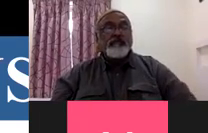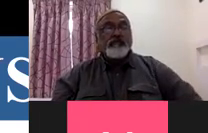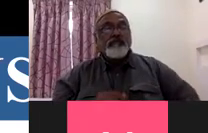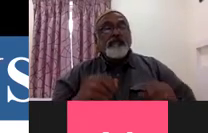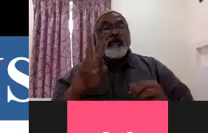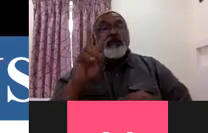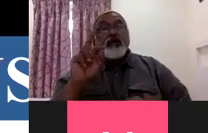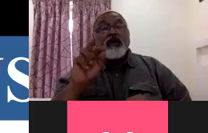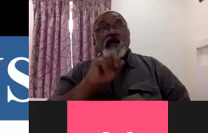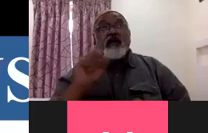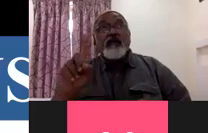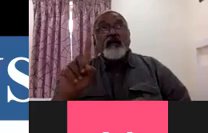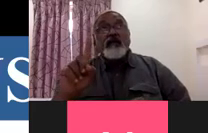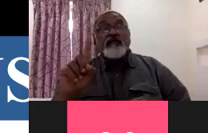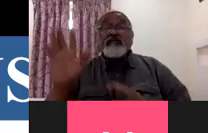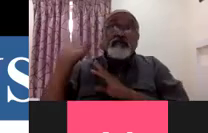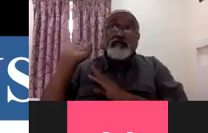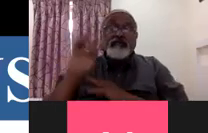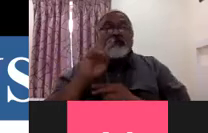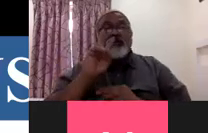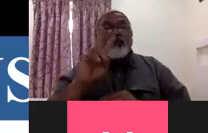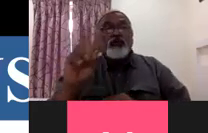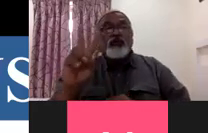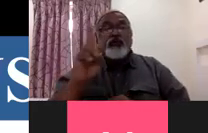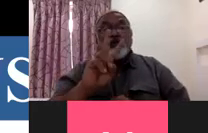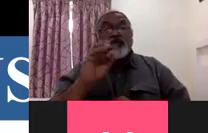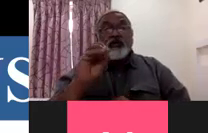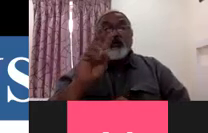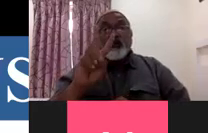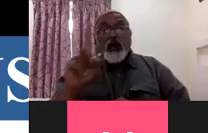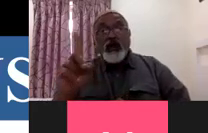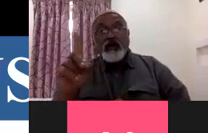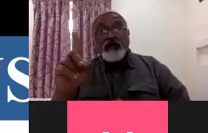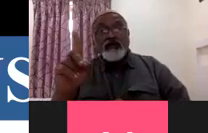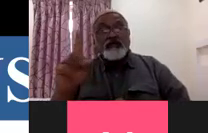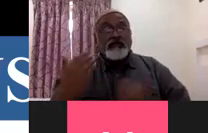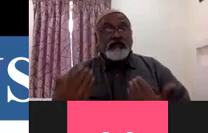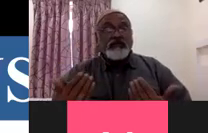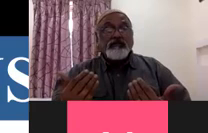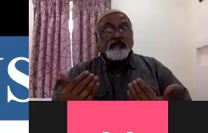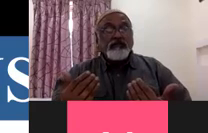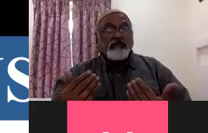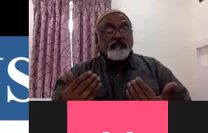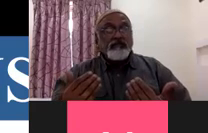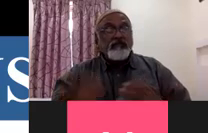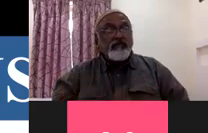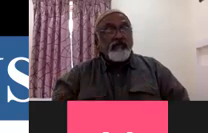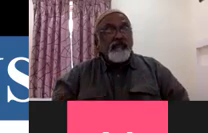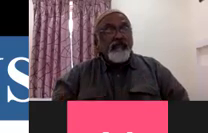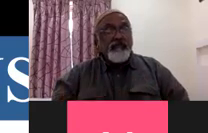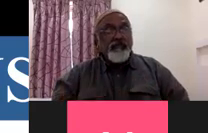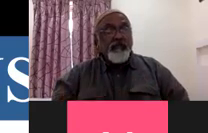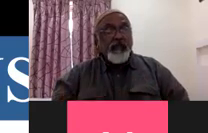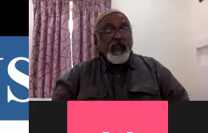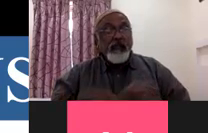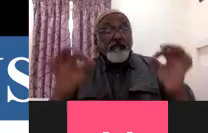are talking 2021. So 10 years, the population has grown. We have, you know, best of